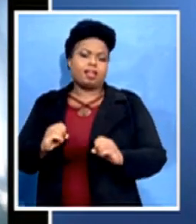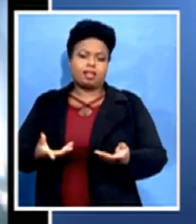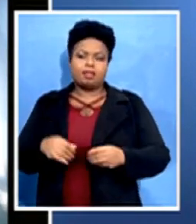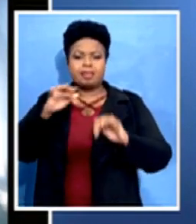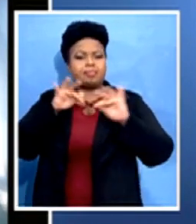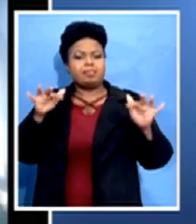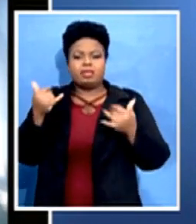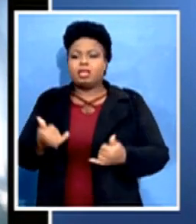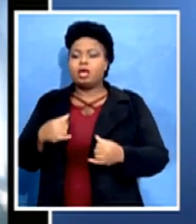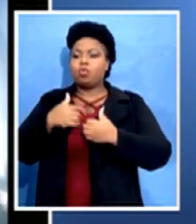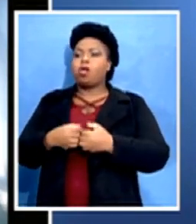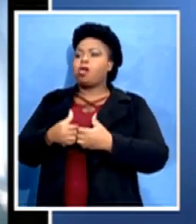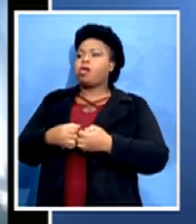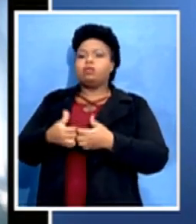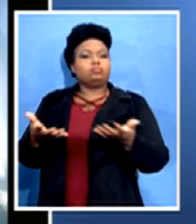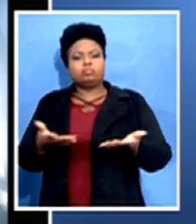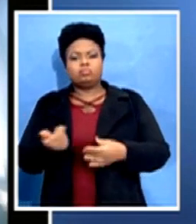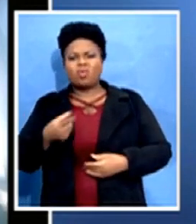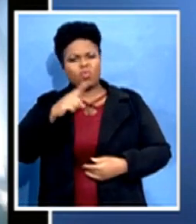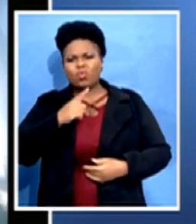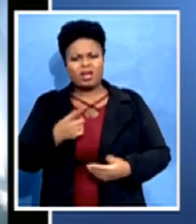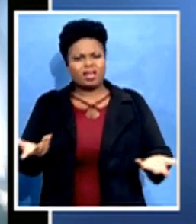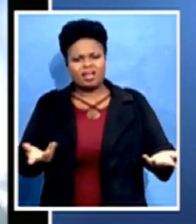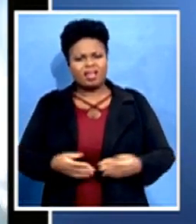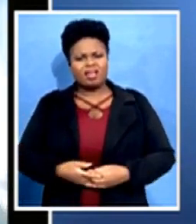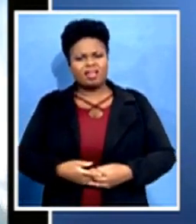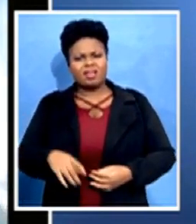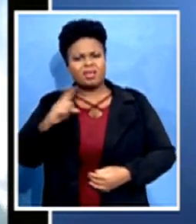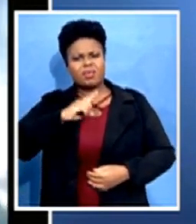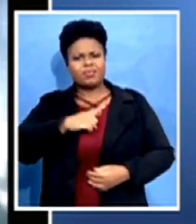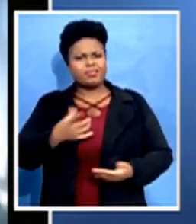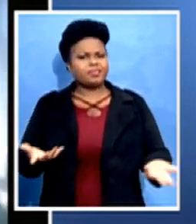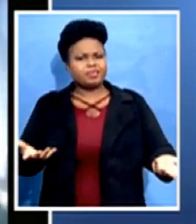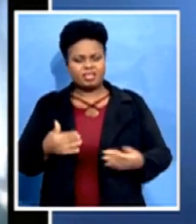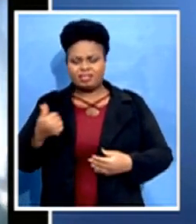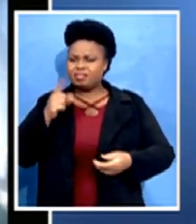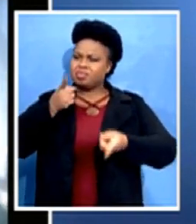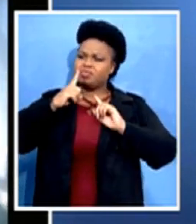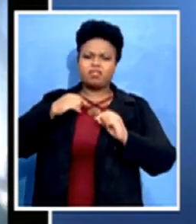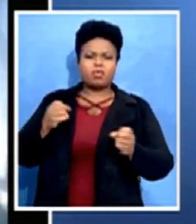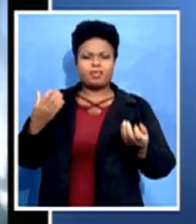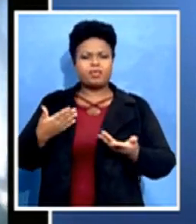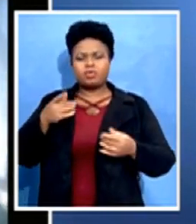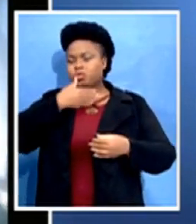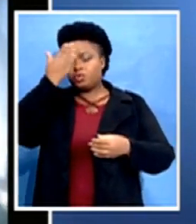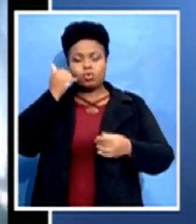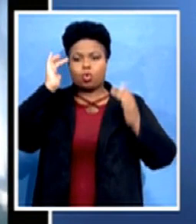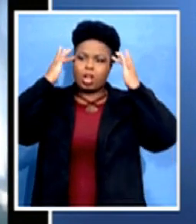things are like that? Why they don't want to answer those critical questions? Then we are good to go. But they are